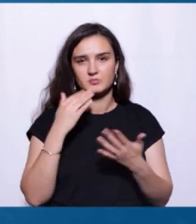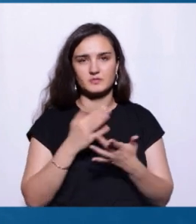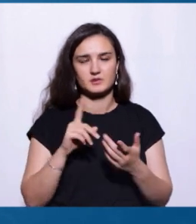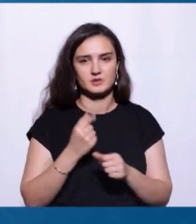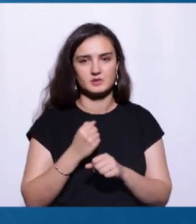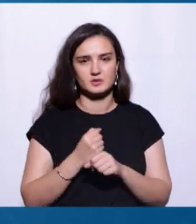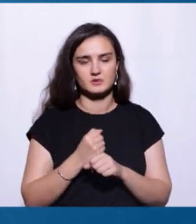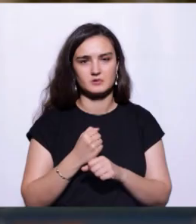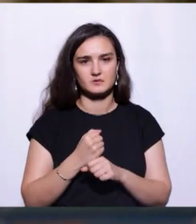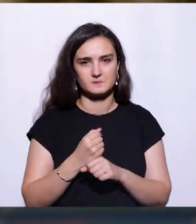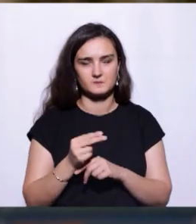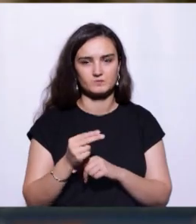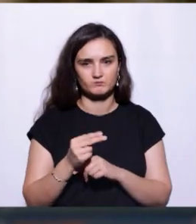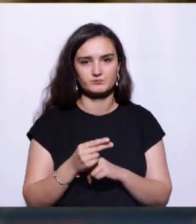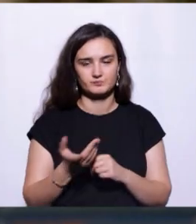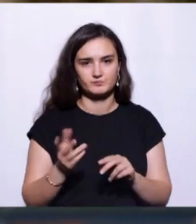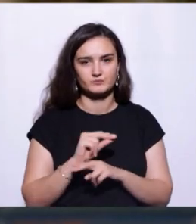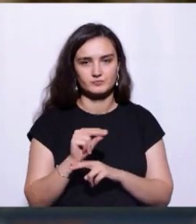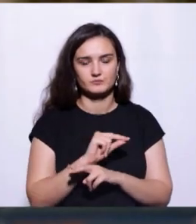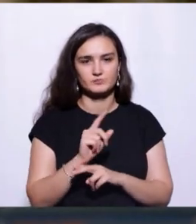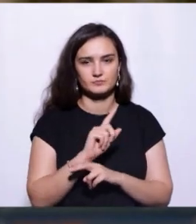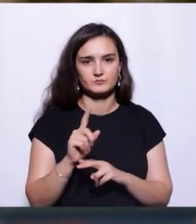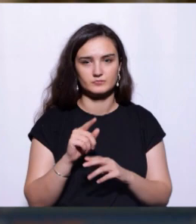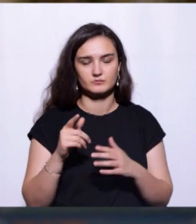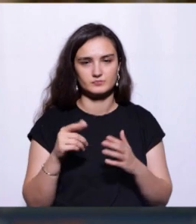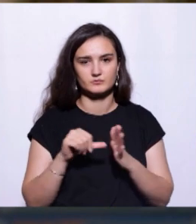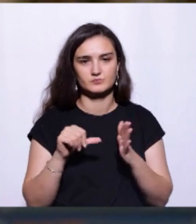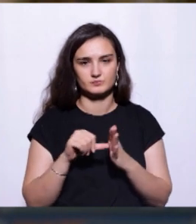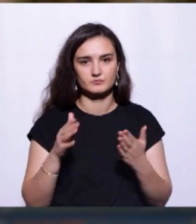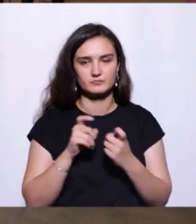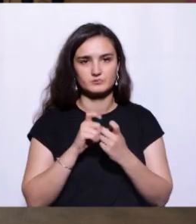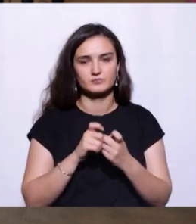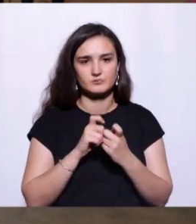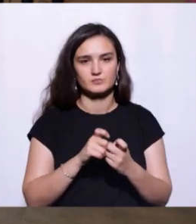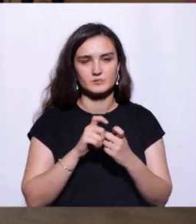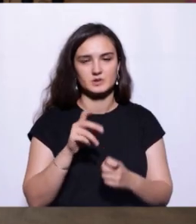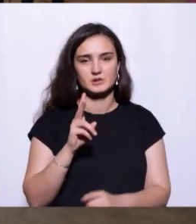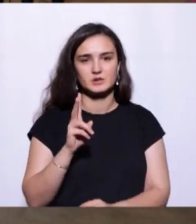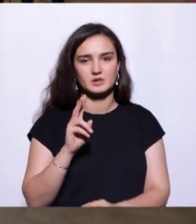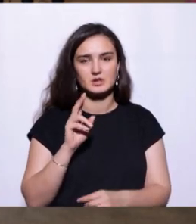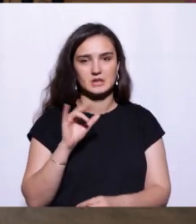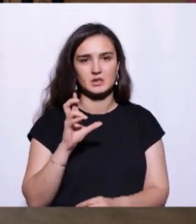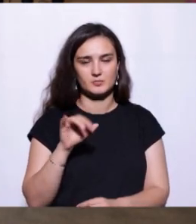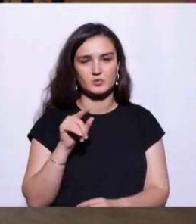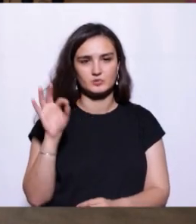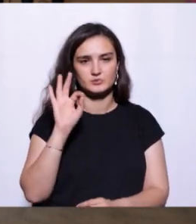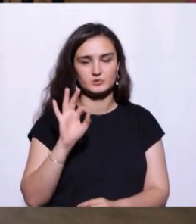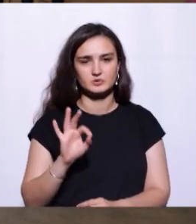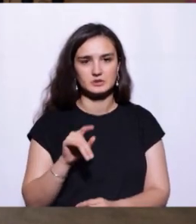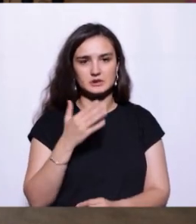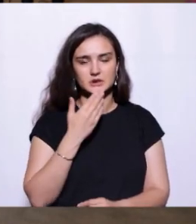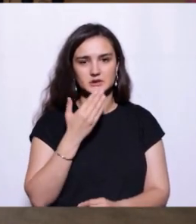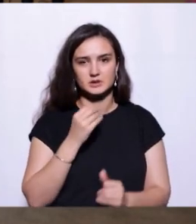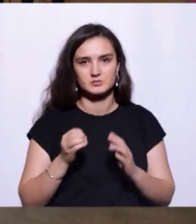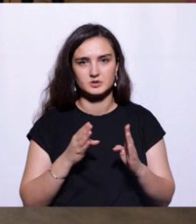things, from curing a small headache to helping fight cancer. Taking pills is often the